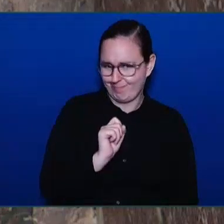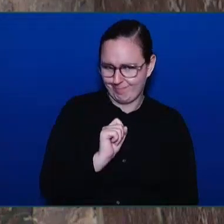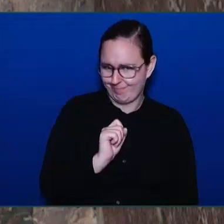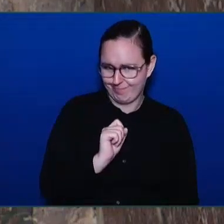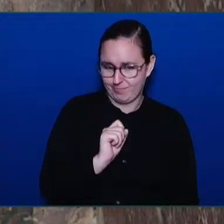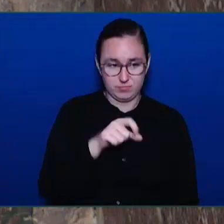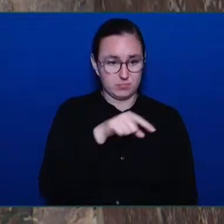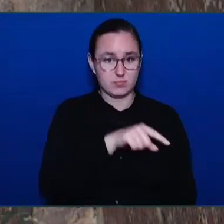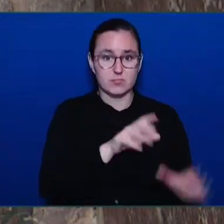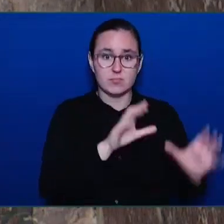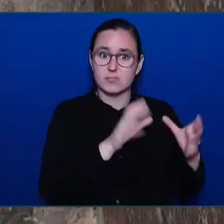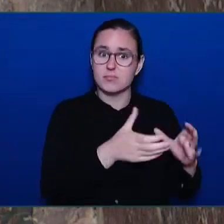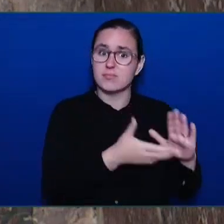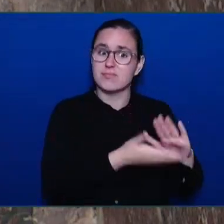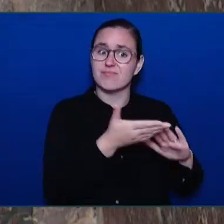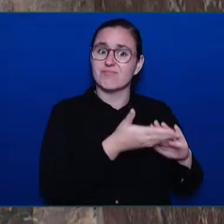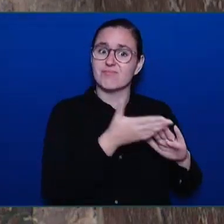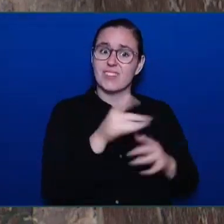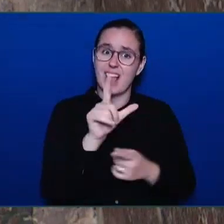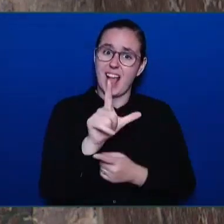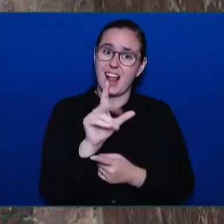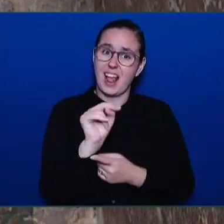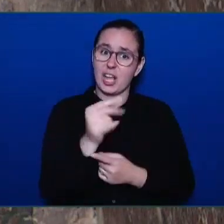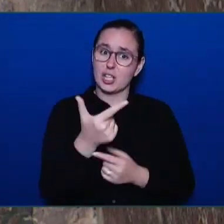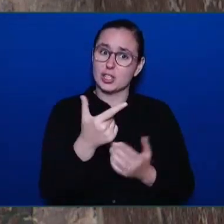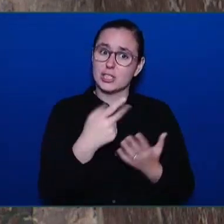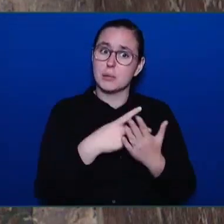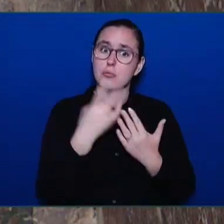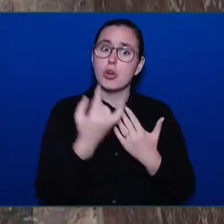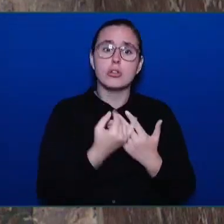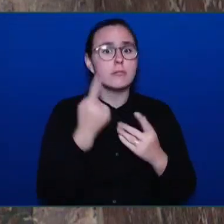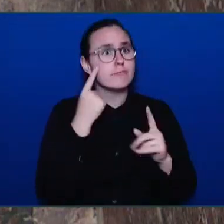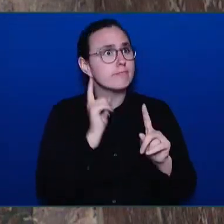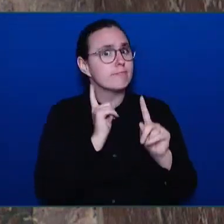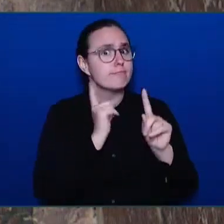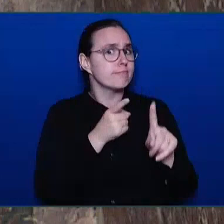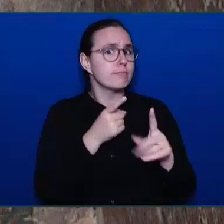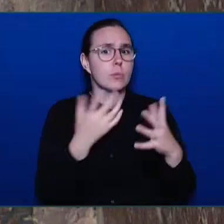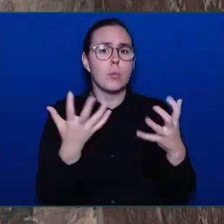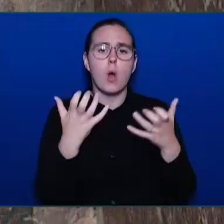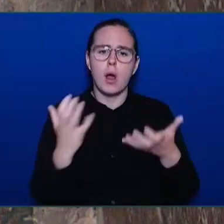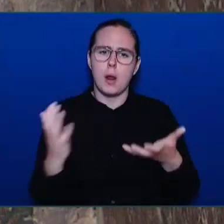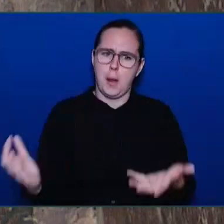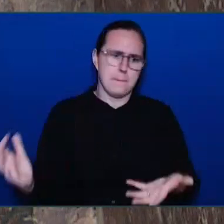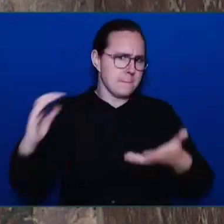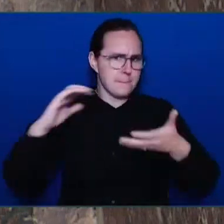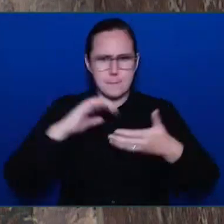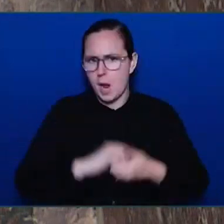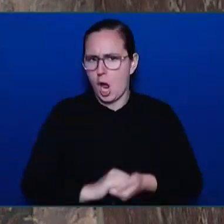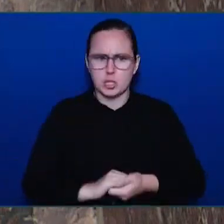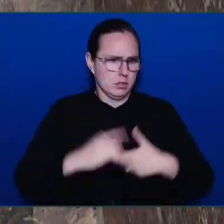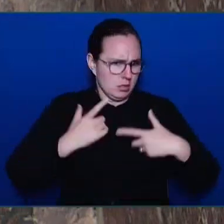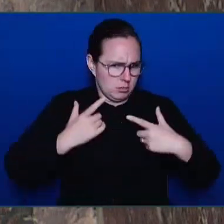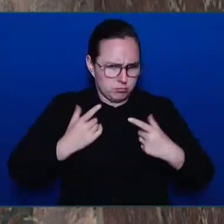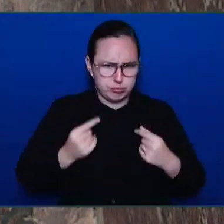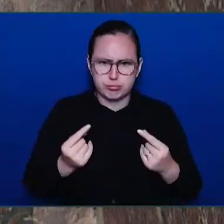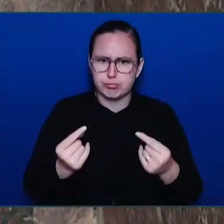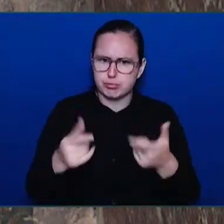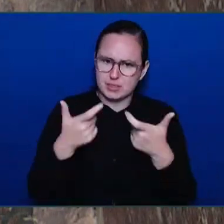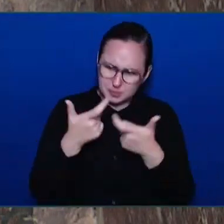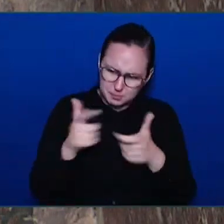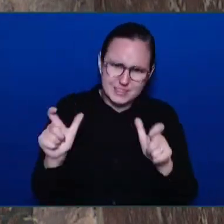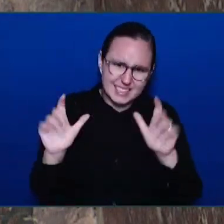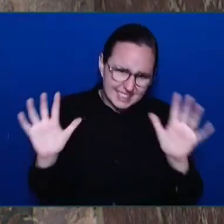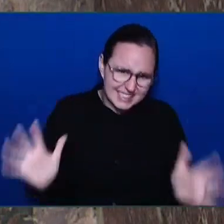the partnership to move forward with major economic development projects like Cedar LNG